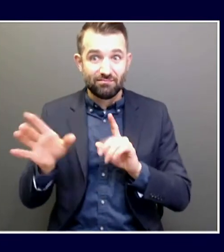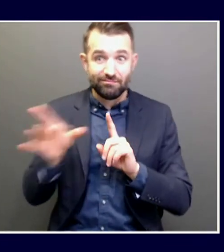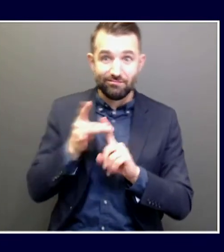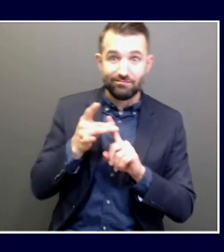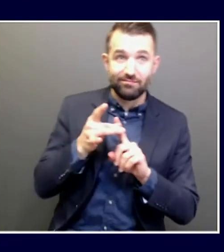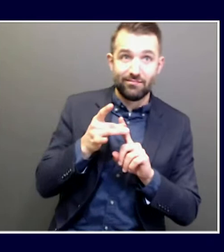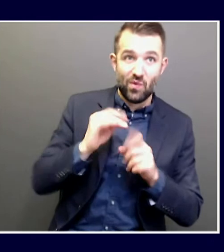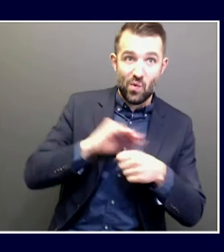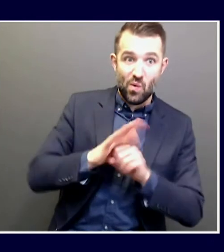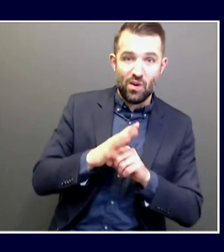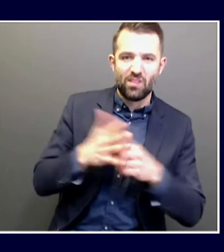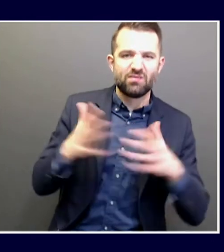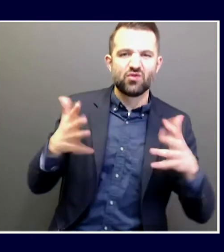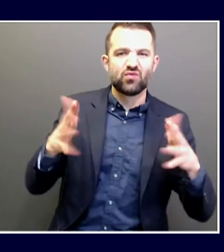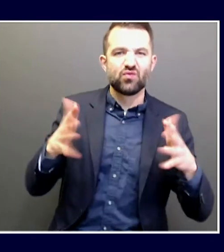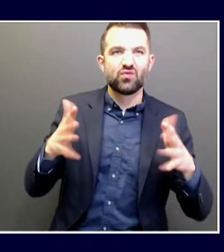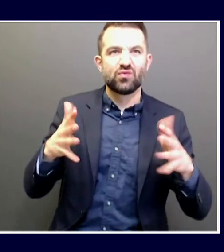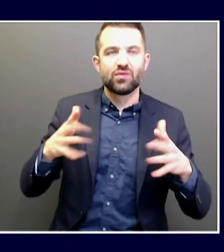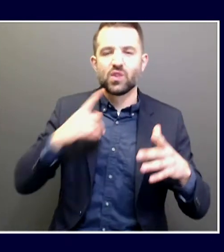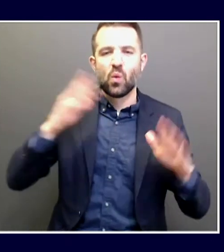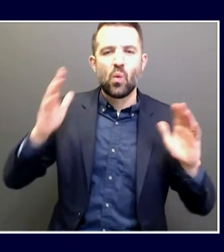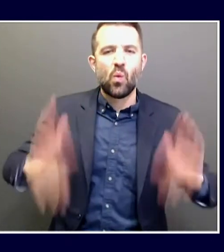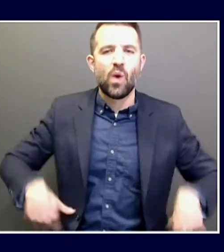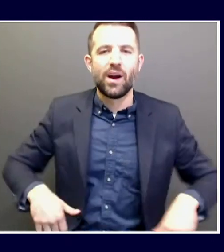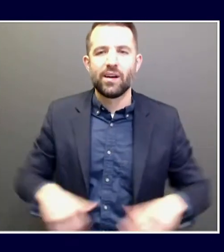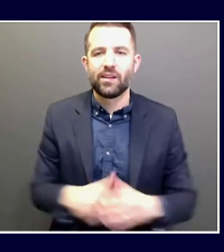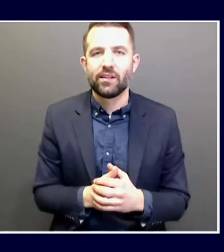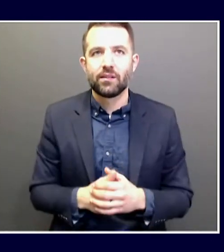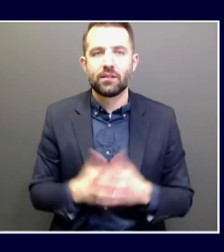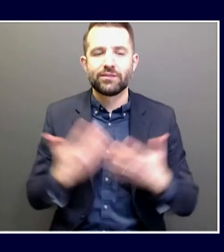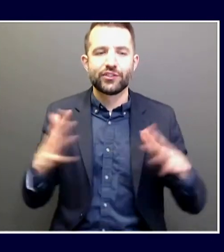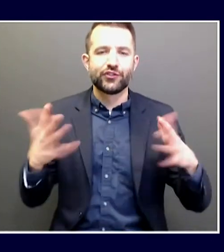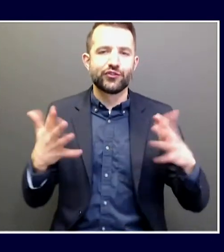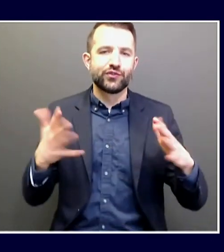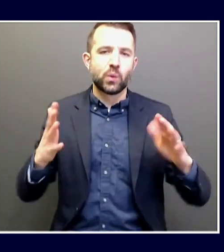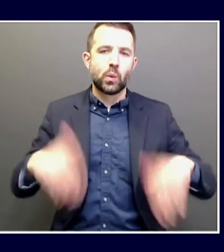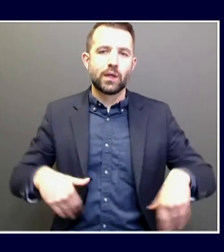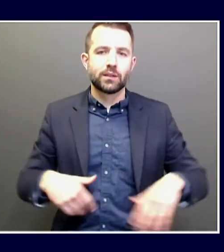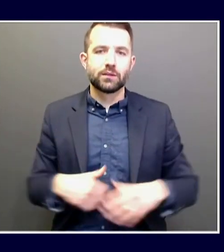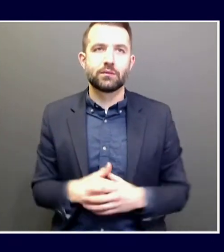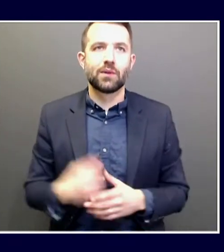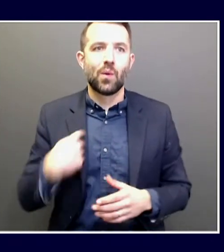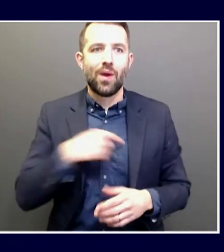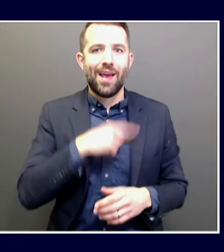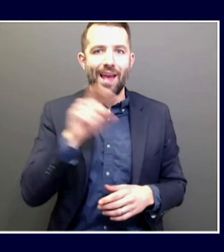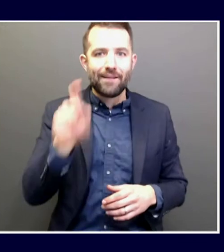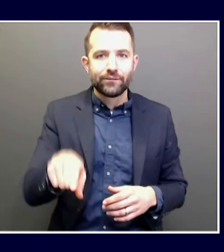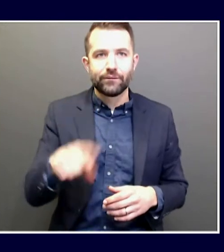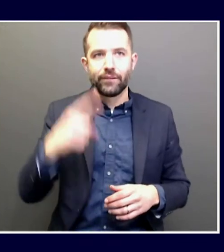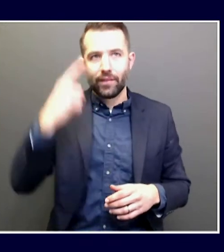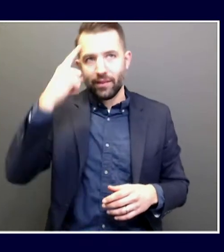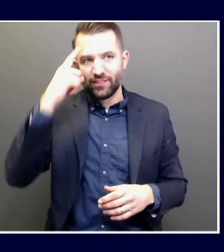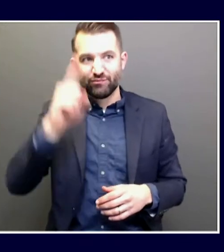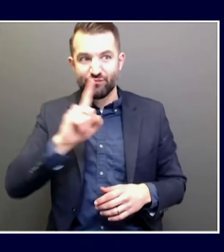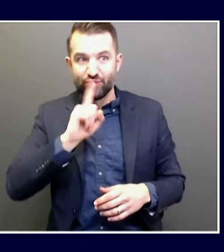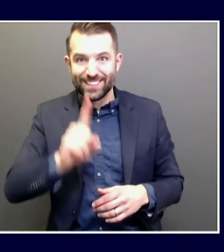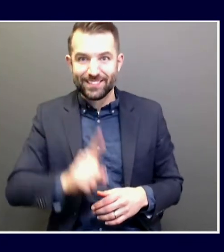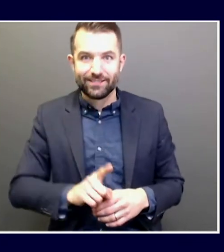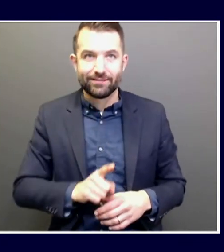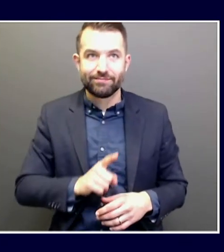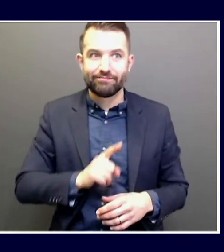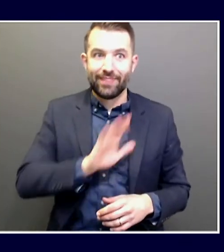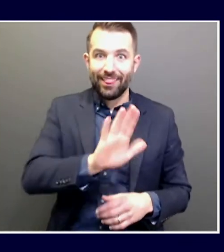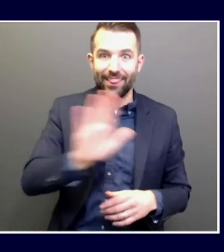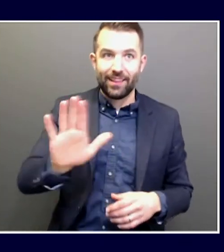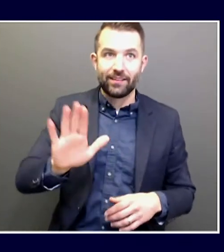juncture doesn't add much. We have to be real about that. We have to be very pragmatic about the steps that we're taking right now.